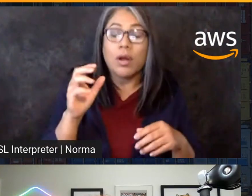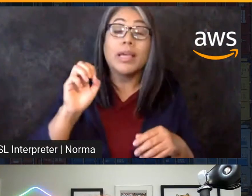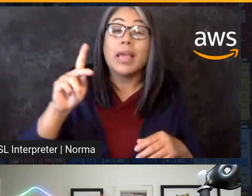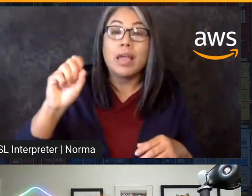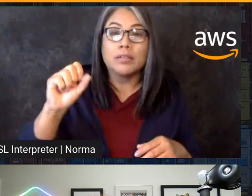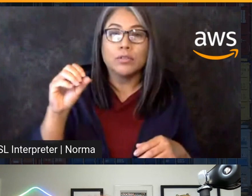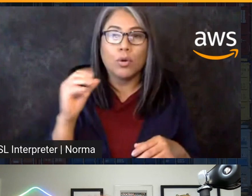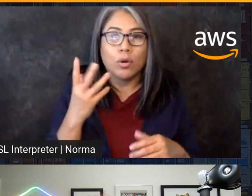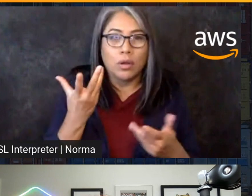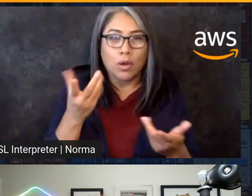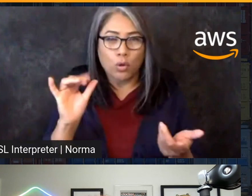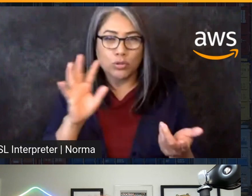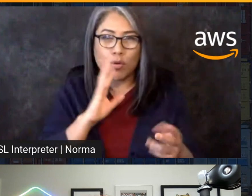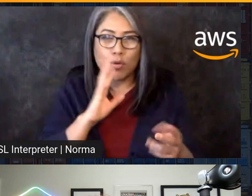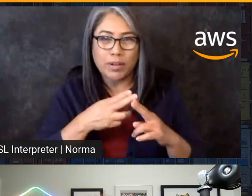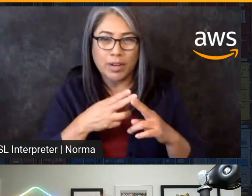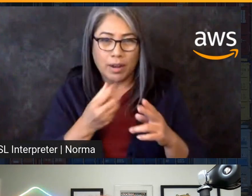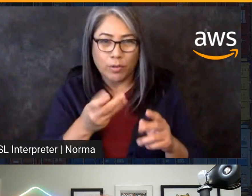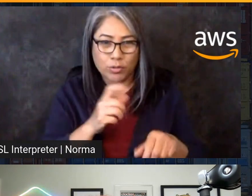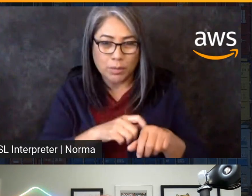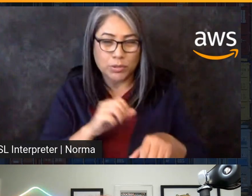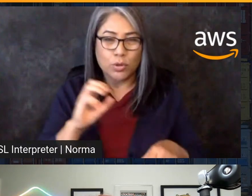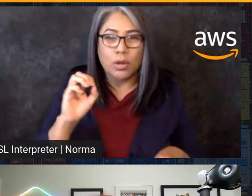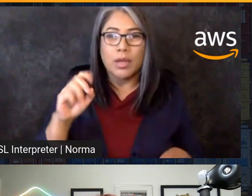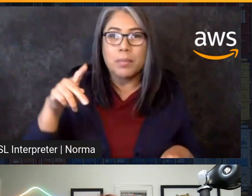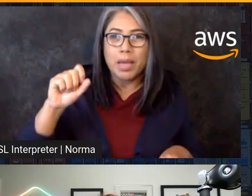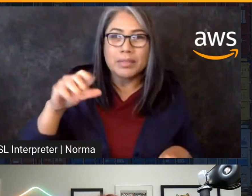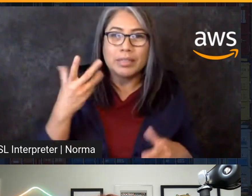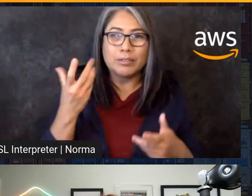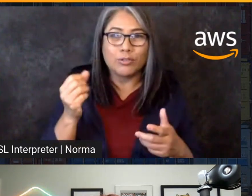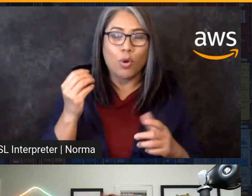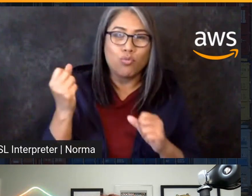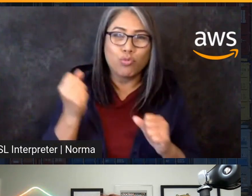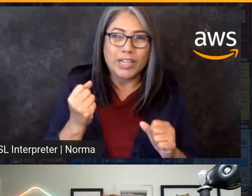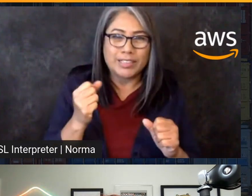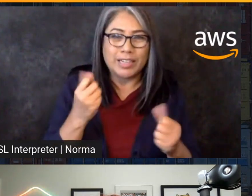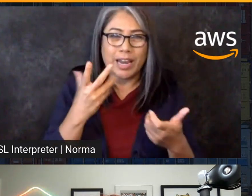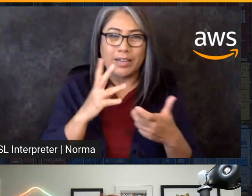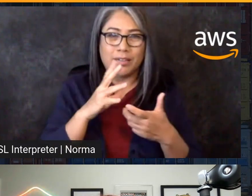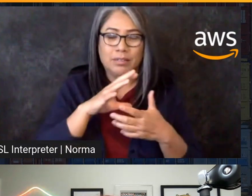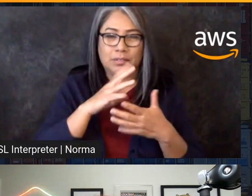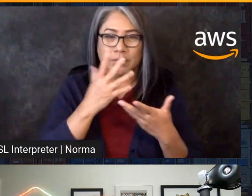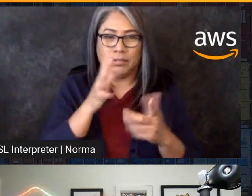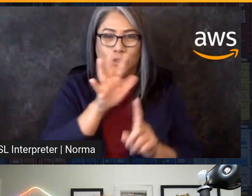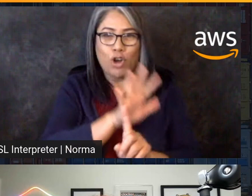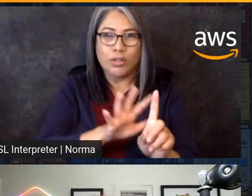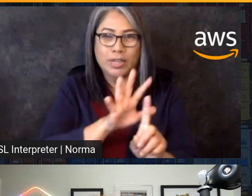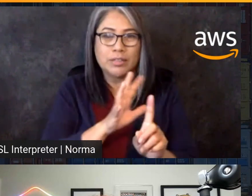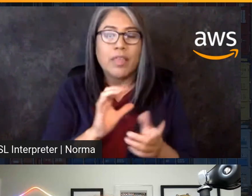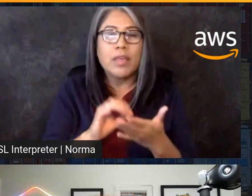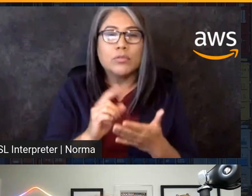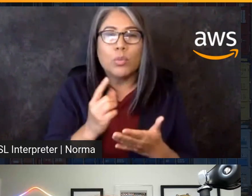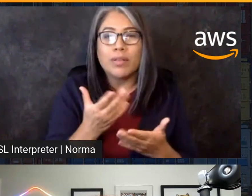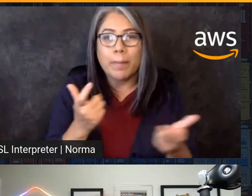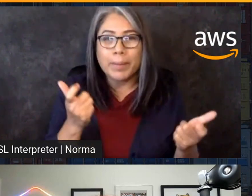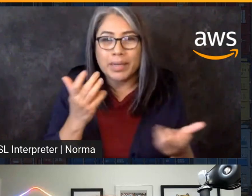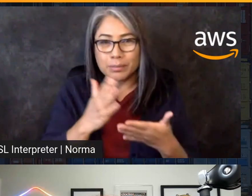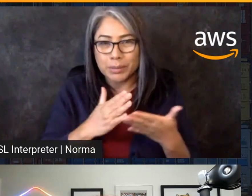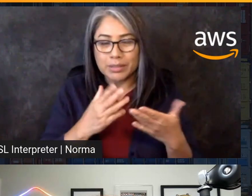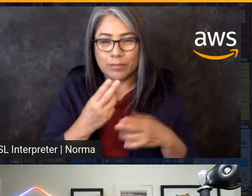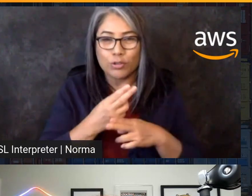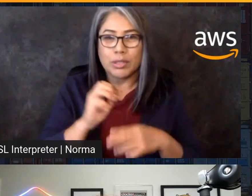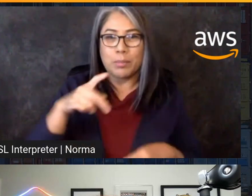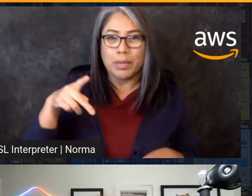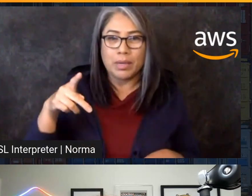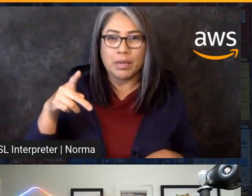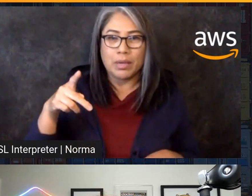it's so rich in context, right? That is really like one of the biggest pieces I see people using eBPF for today. And you're going to see us talking about that at